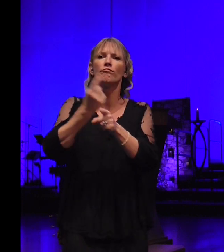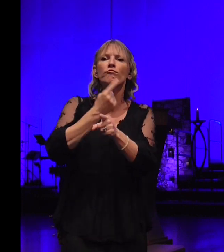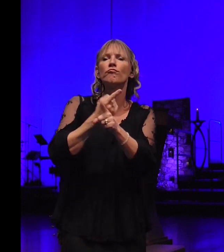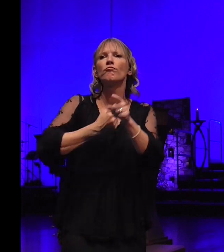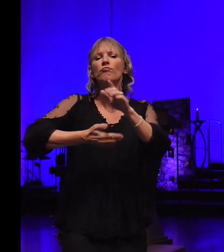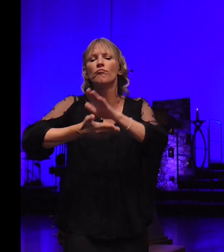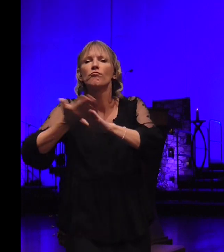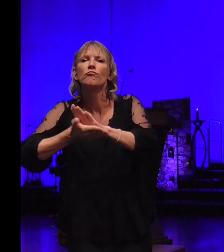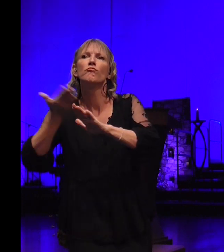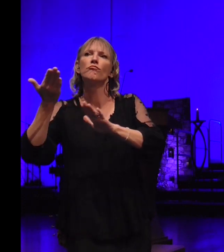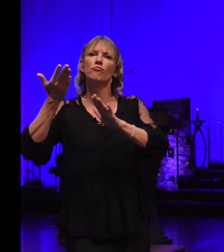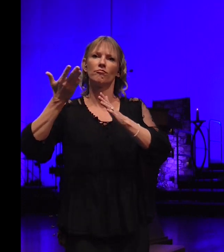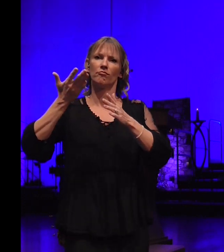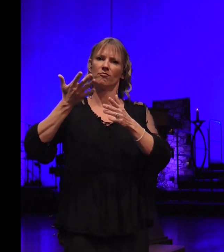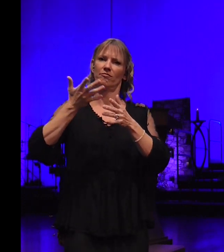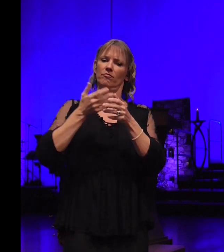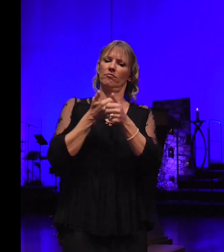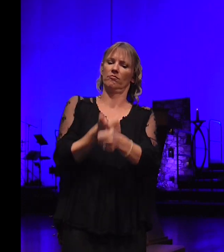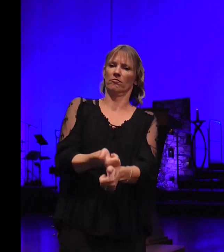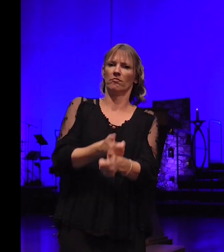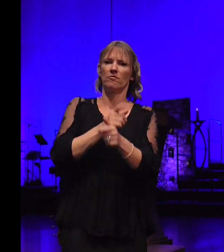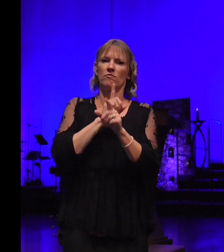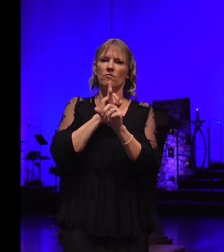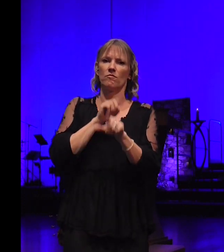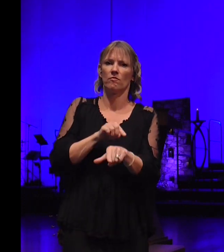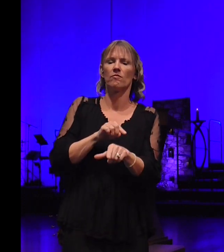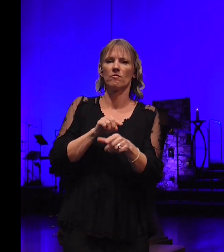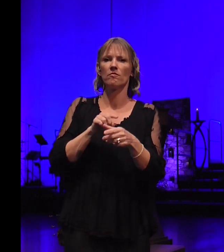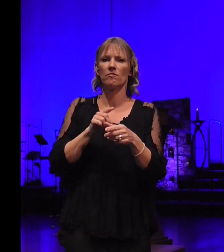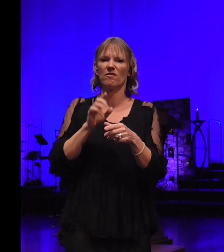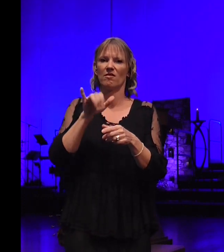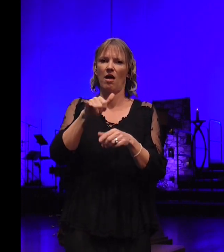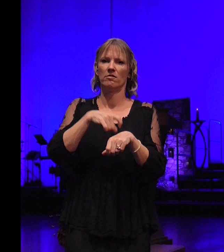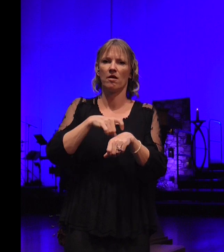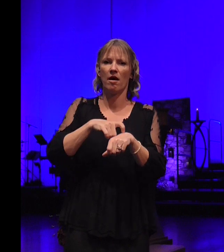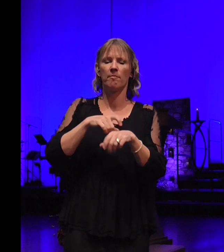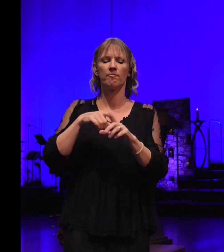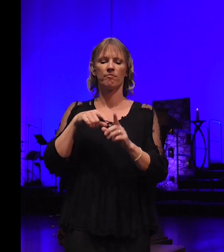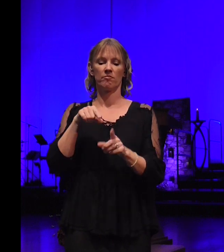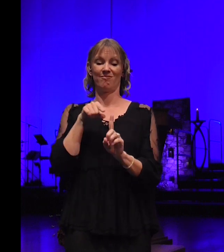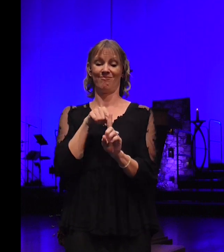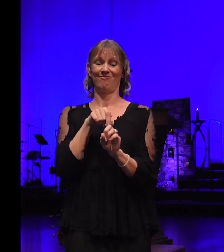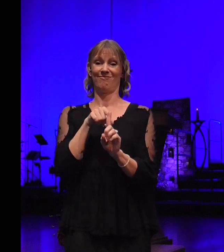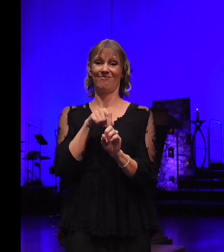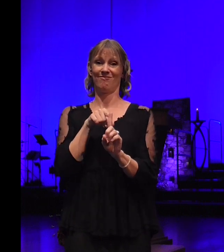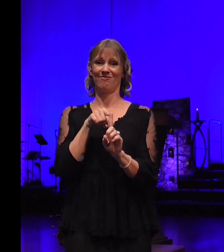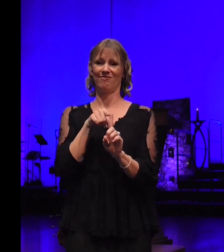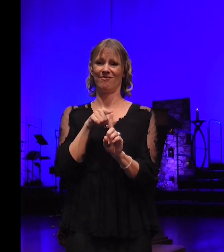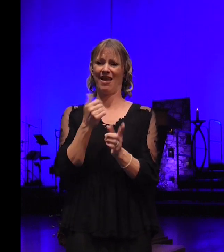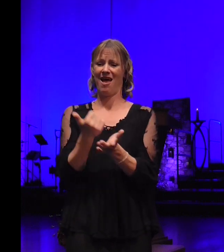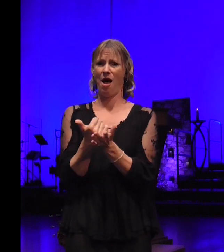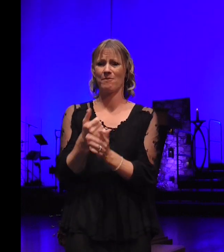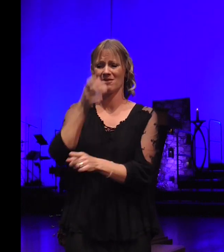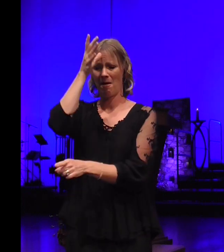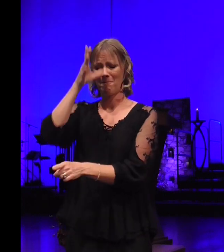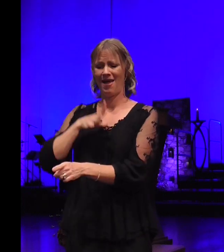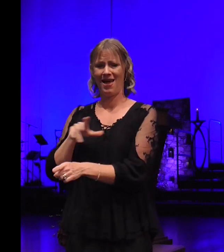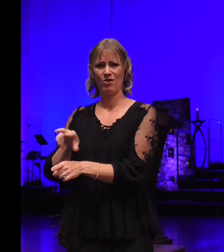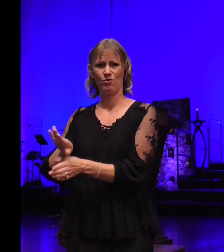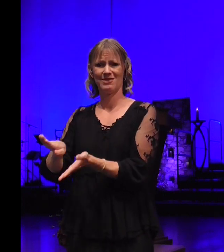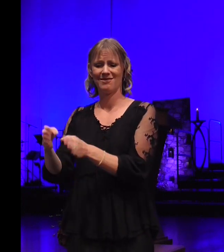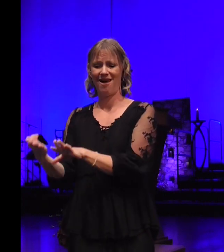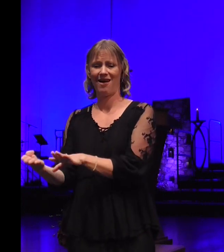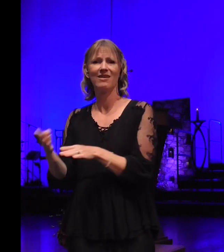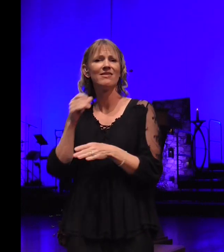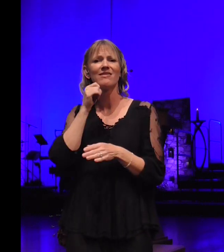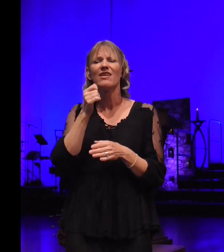rules of order. And it's this Samaritan that helps the dying man. He doesn't just